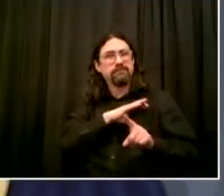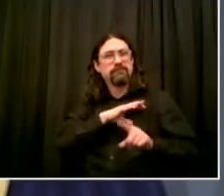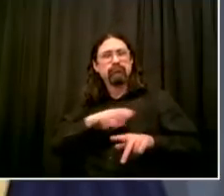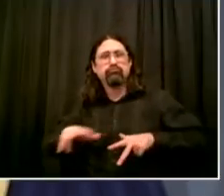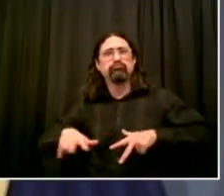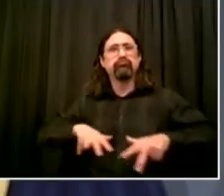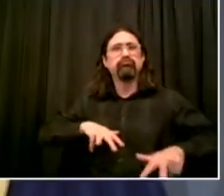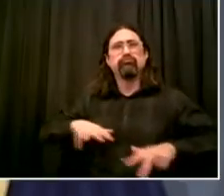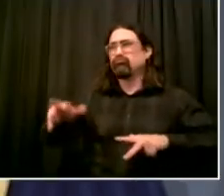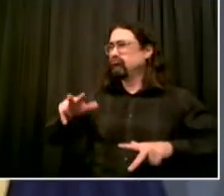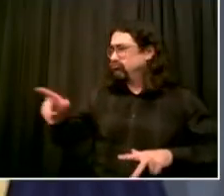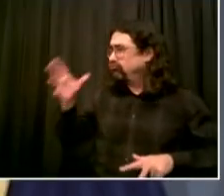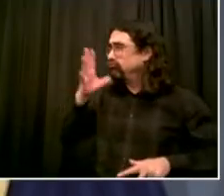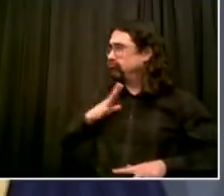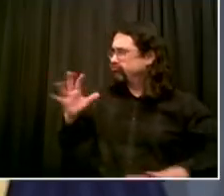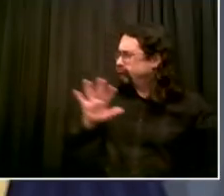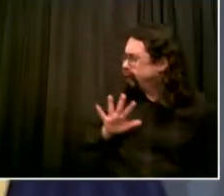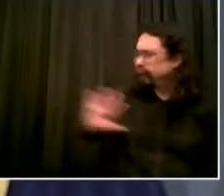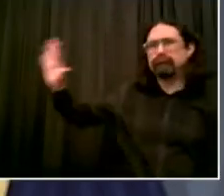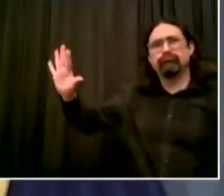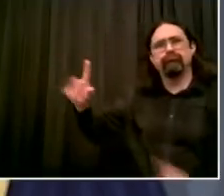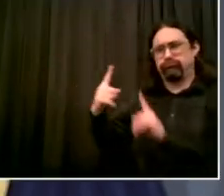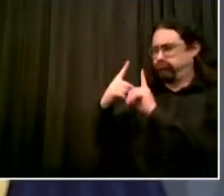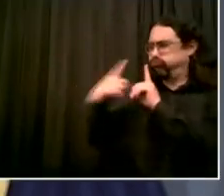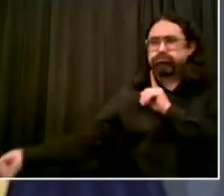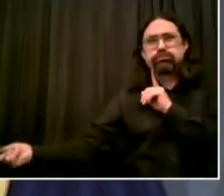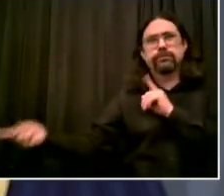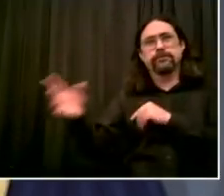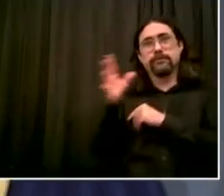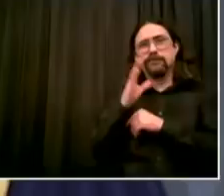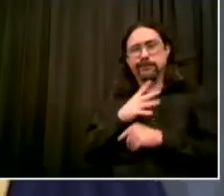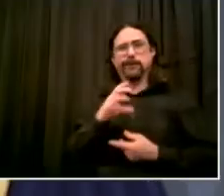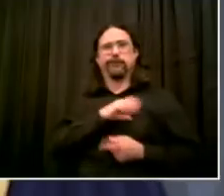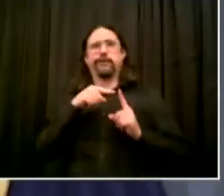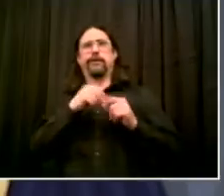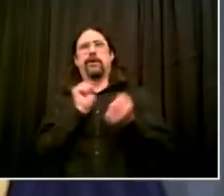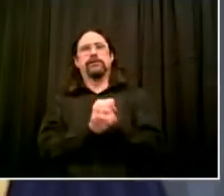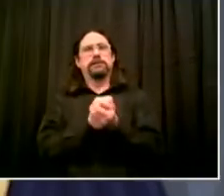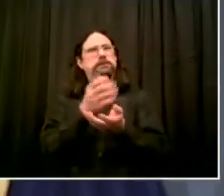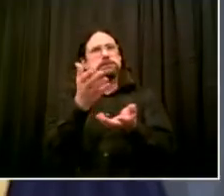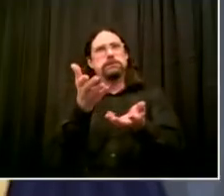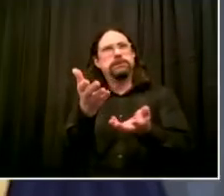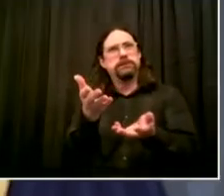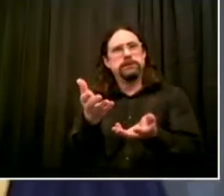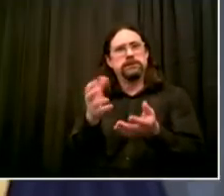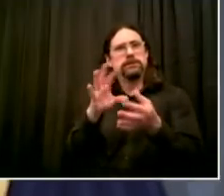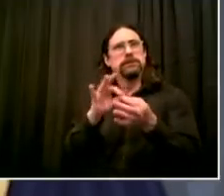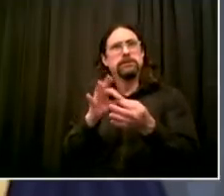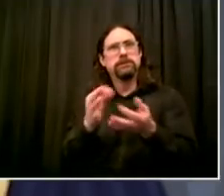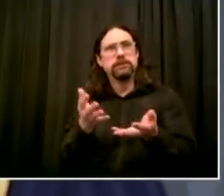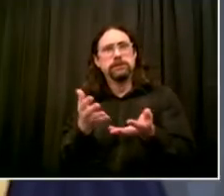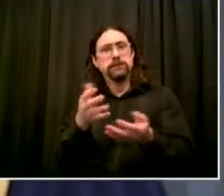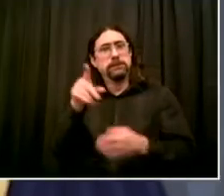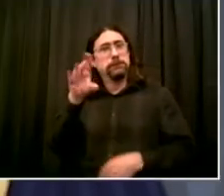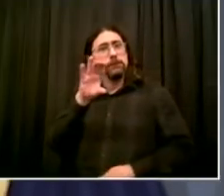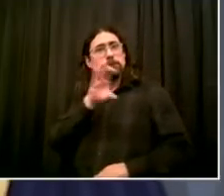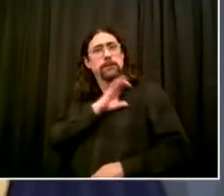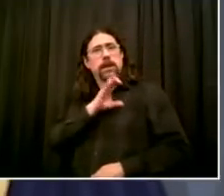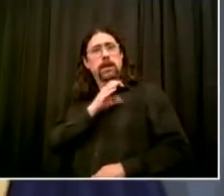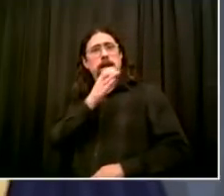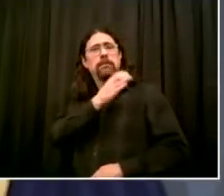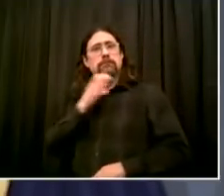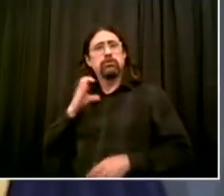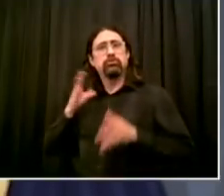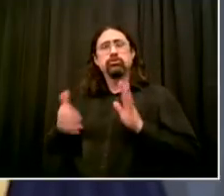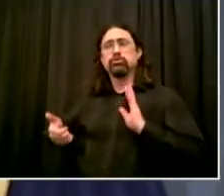another question. Yeah, Gloria, this is not something I discussed with the police leadership.